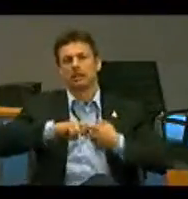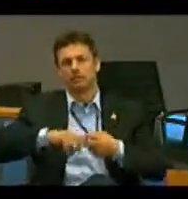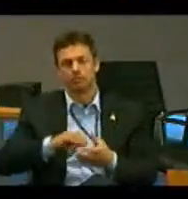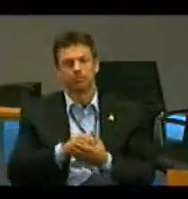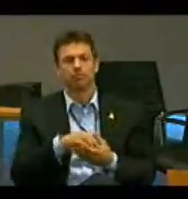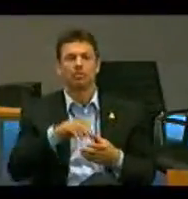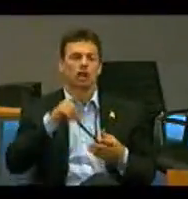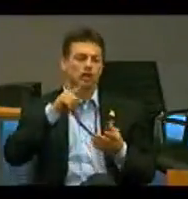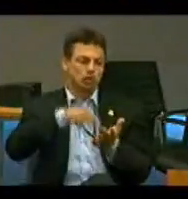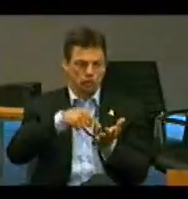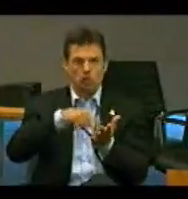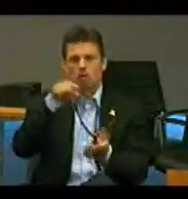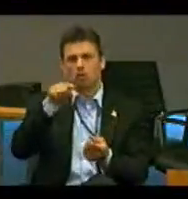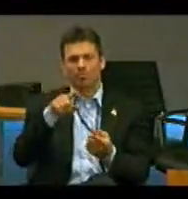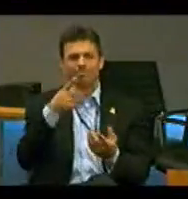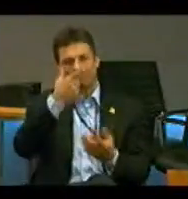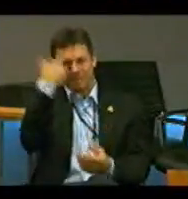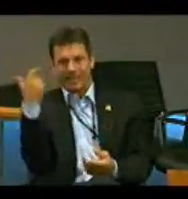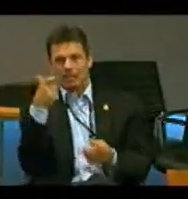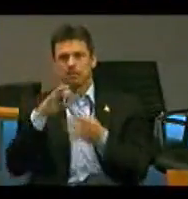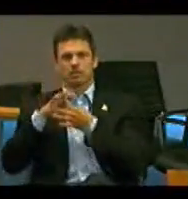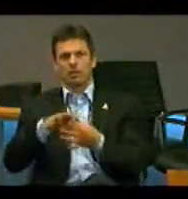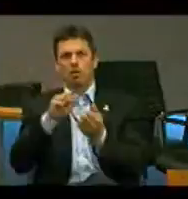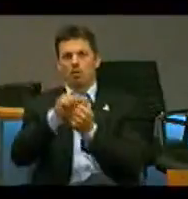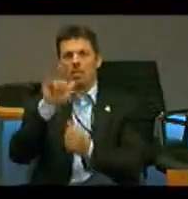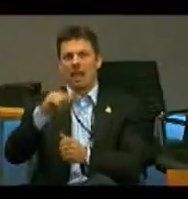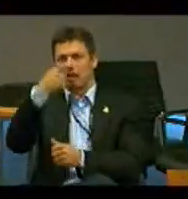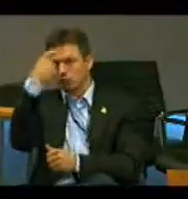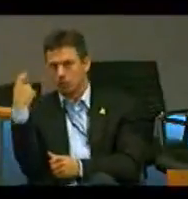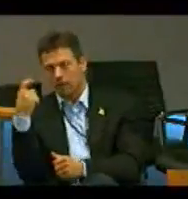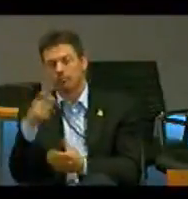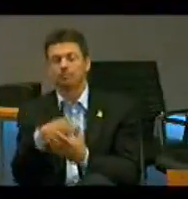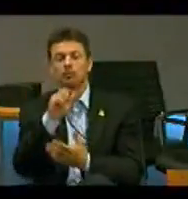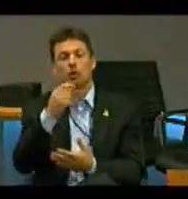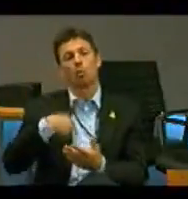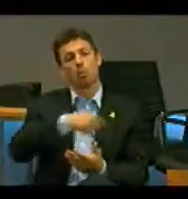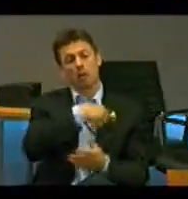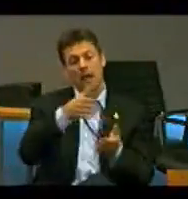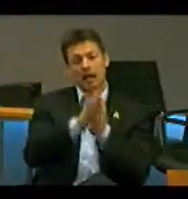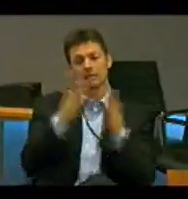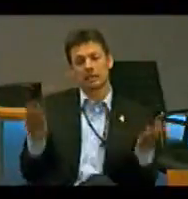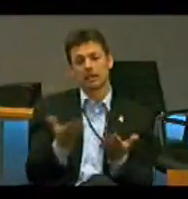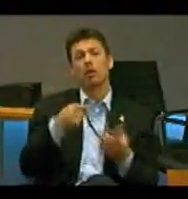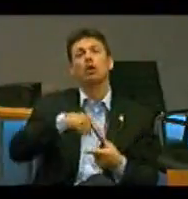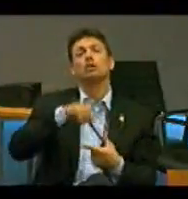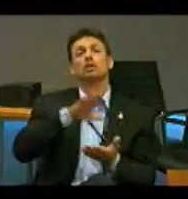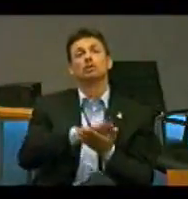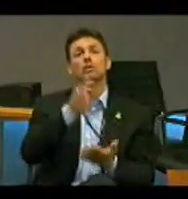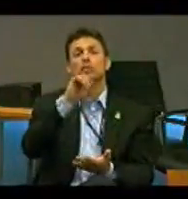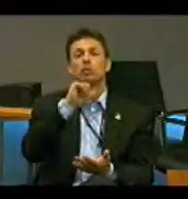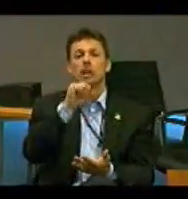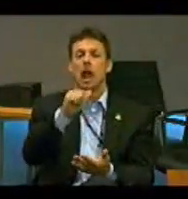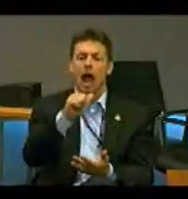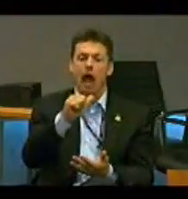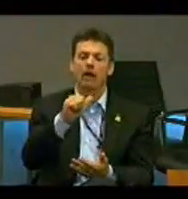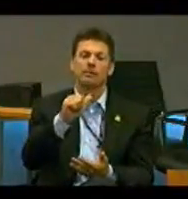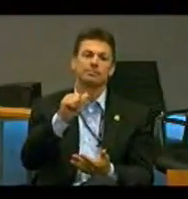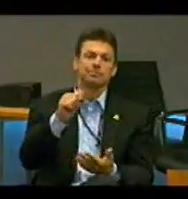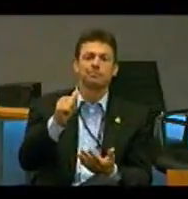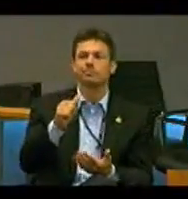to, the circumstances that life may throw at him. What we're asking here is that schools do not simply throw